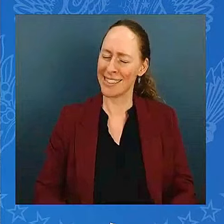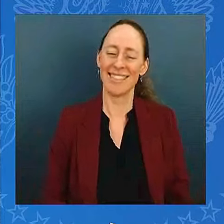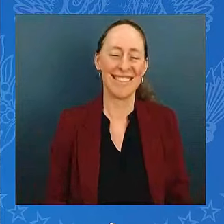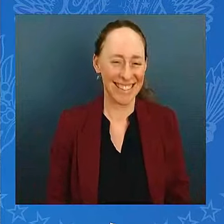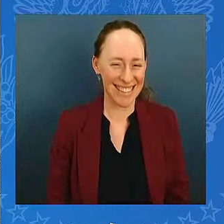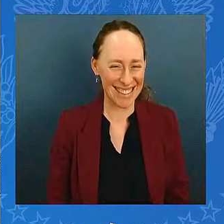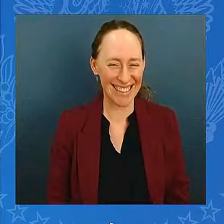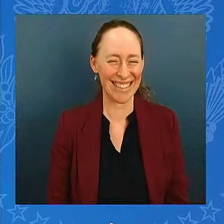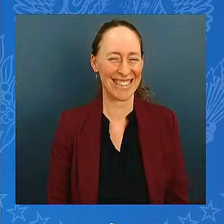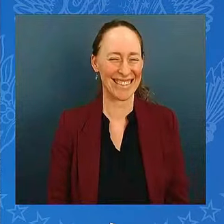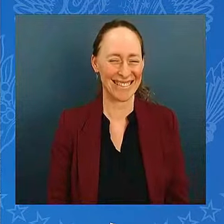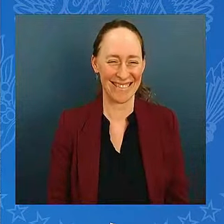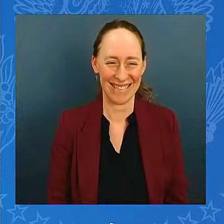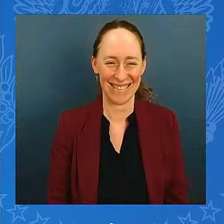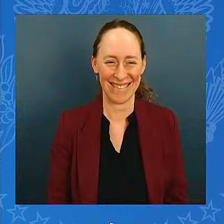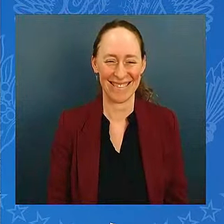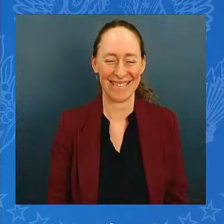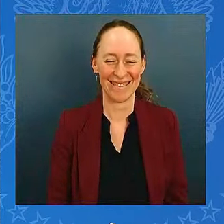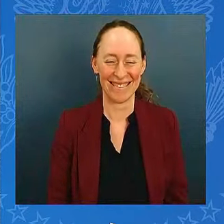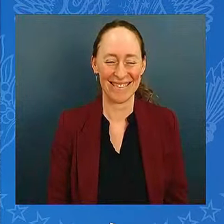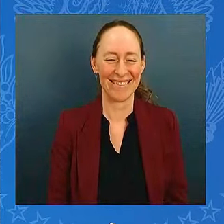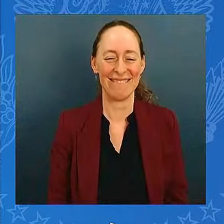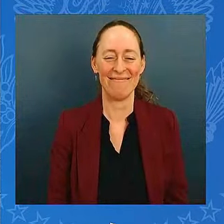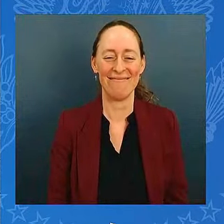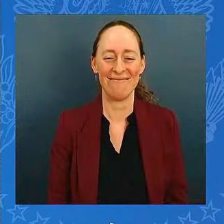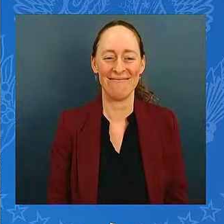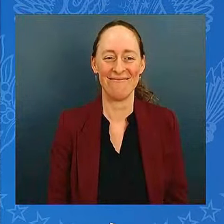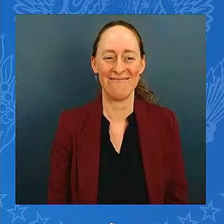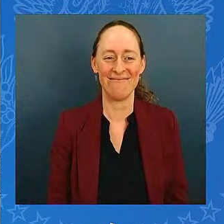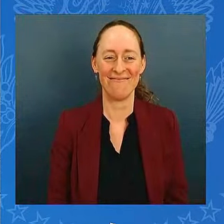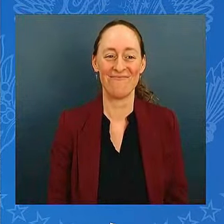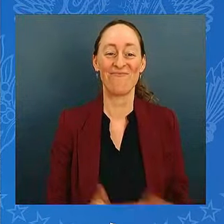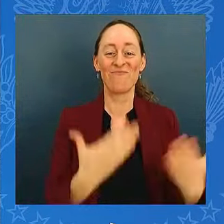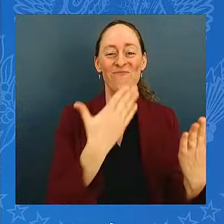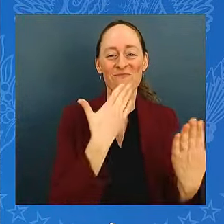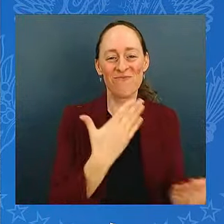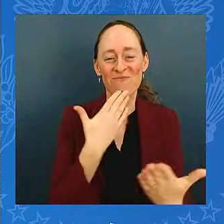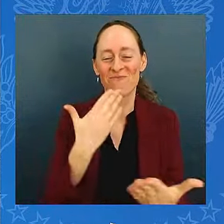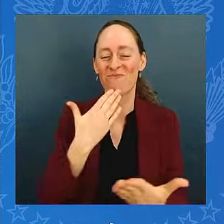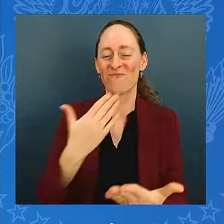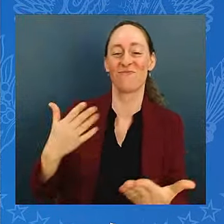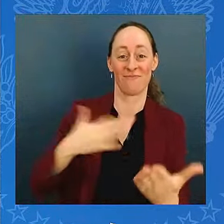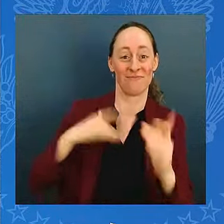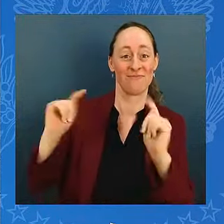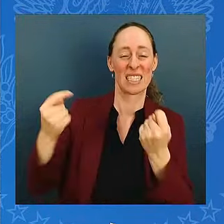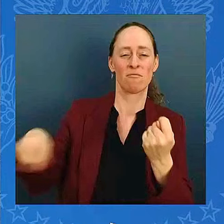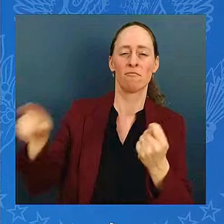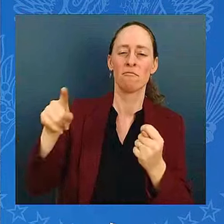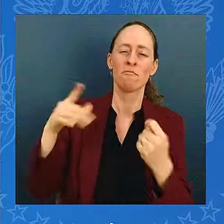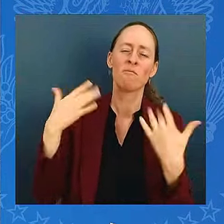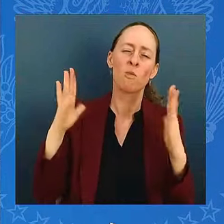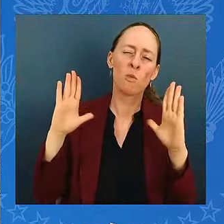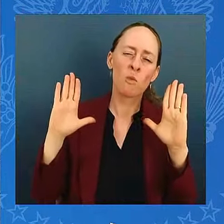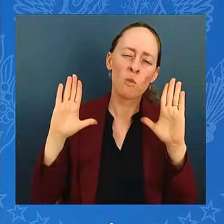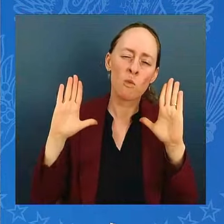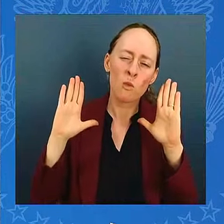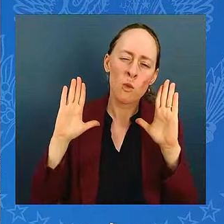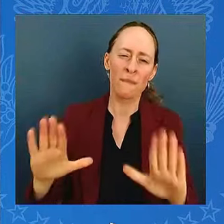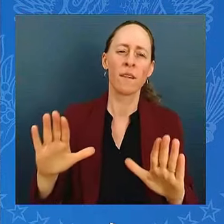On behalf of my exceptional teammates and the entire organization, thank you again for this incredible